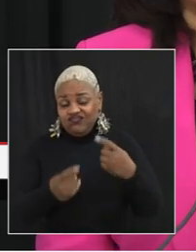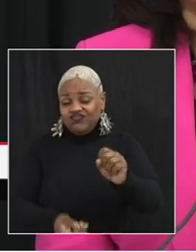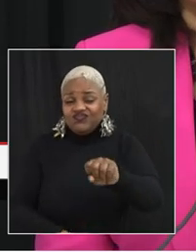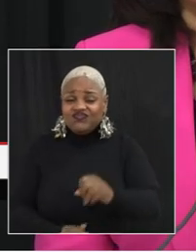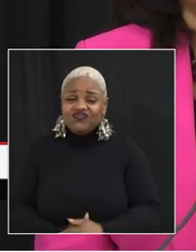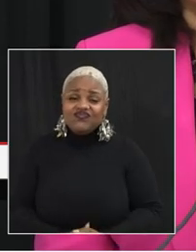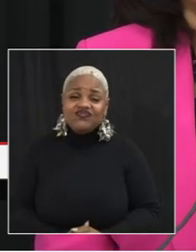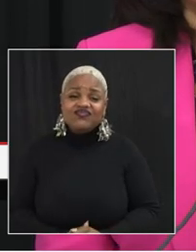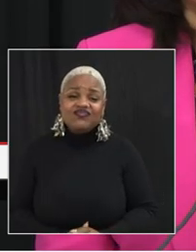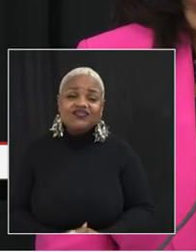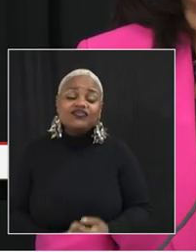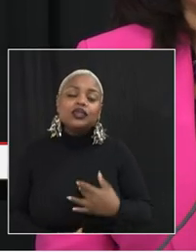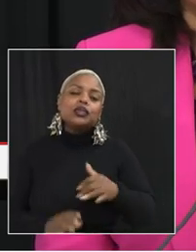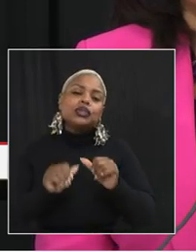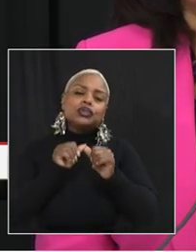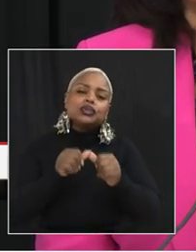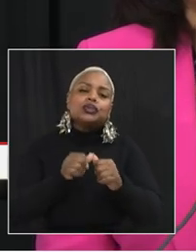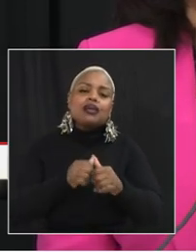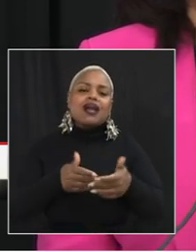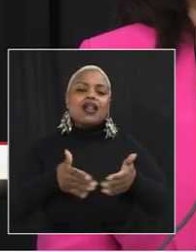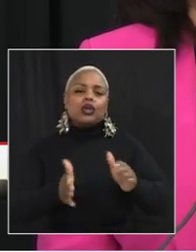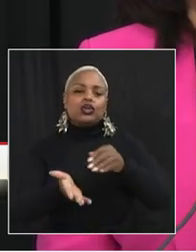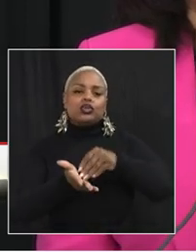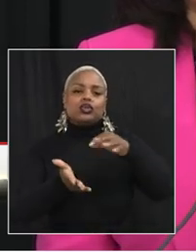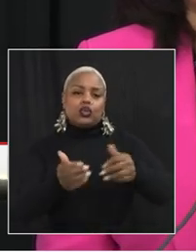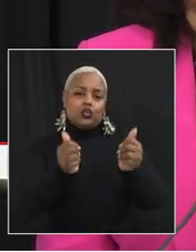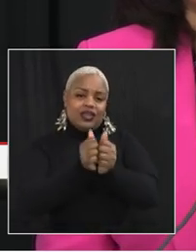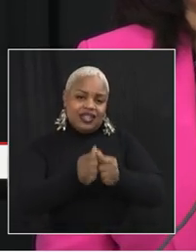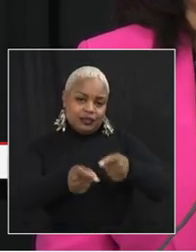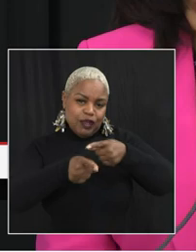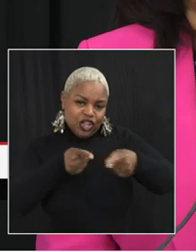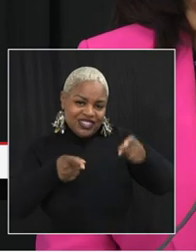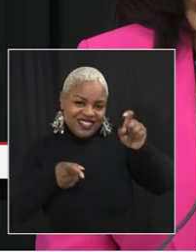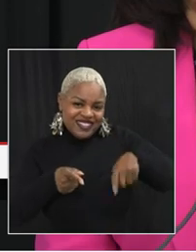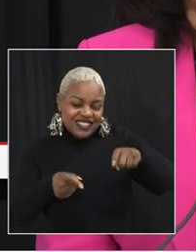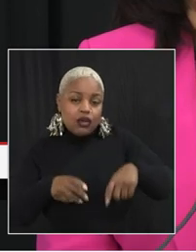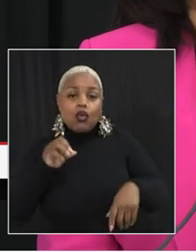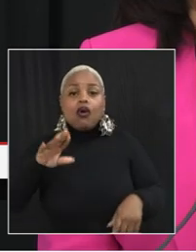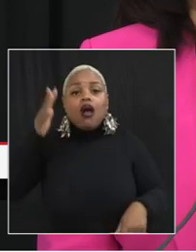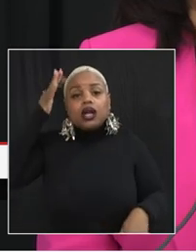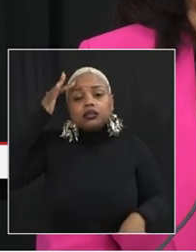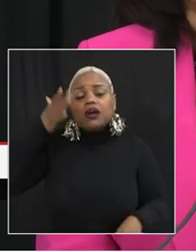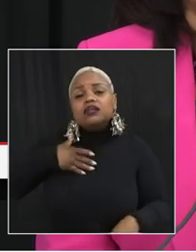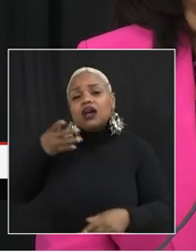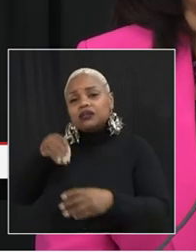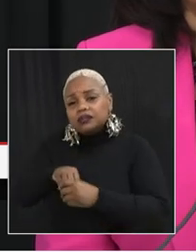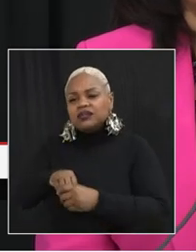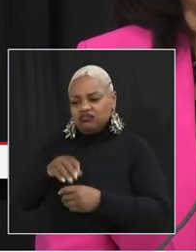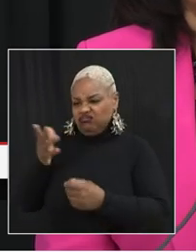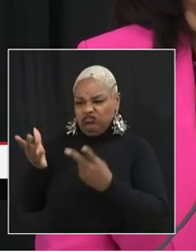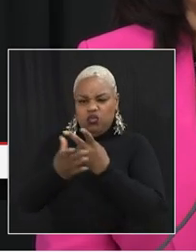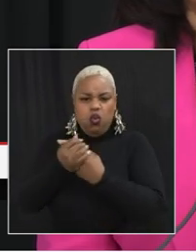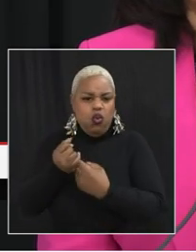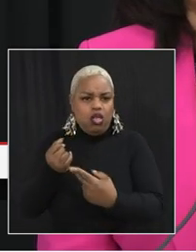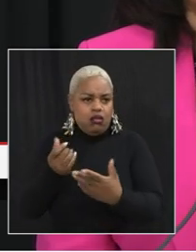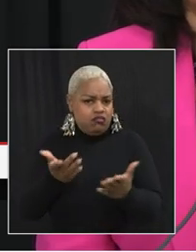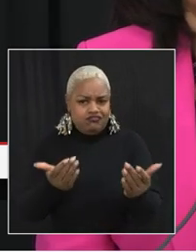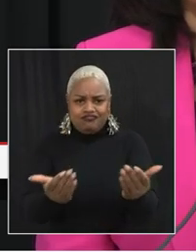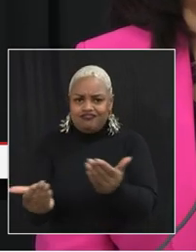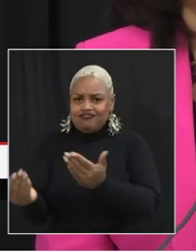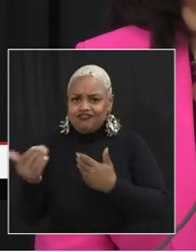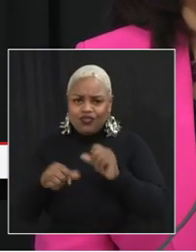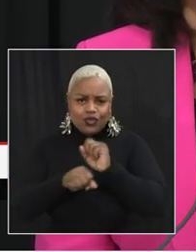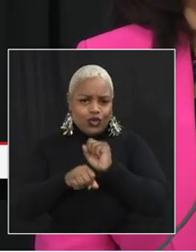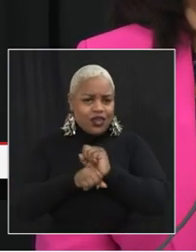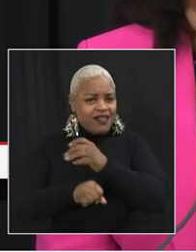kids with autism, special needs, or both, be able to get job experiences while they get high school